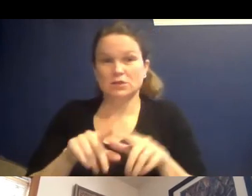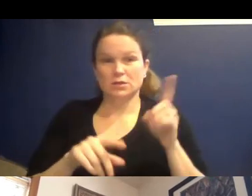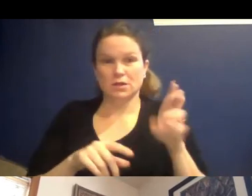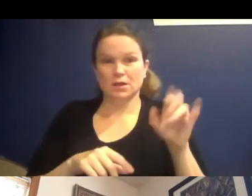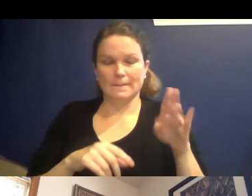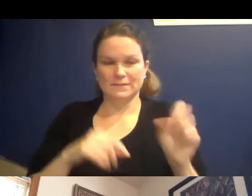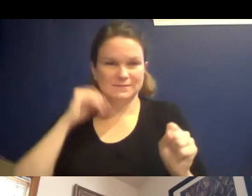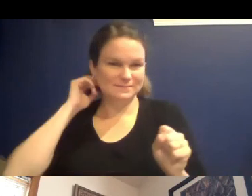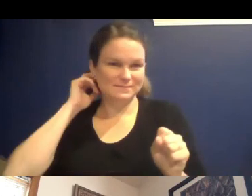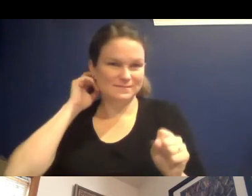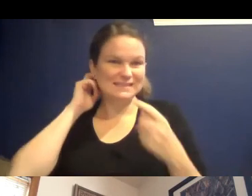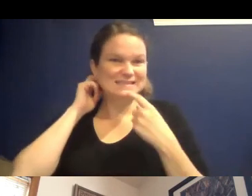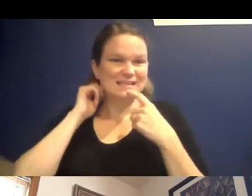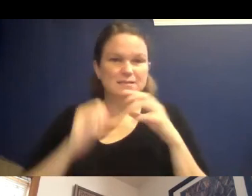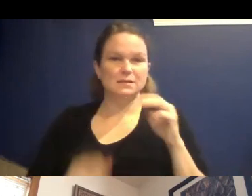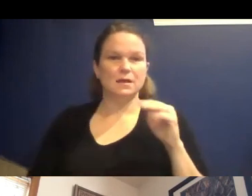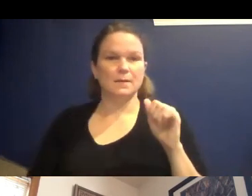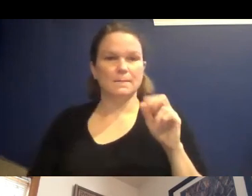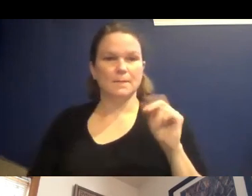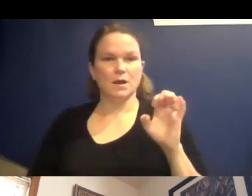at wsu.edu